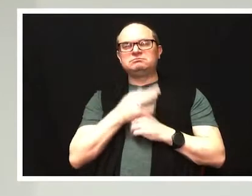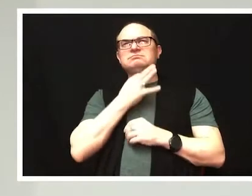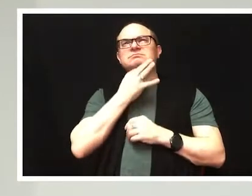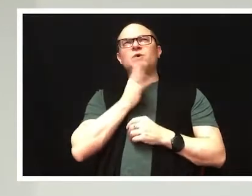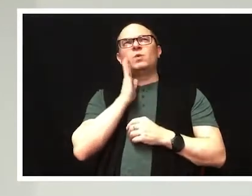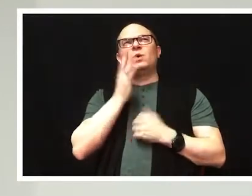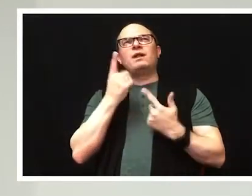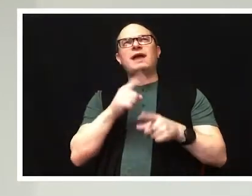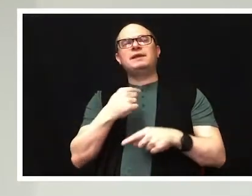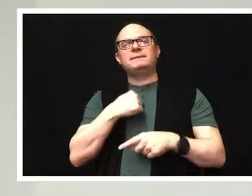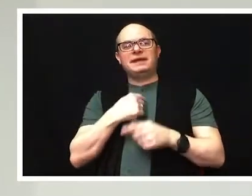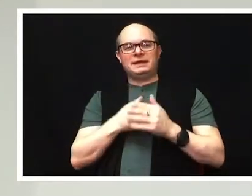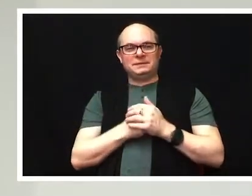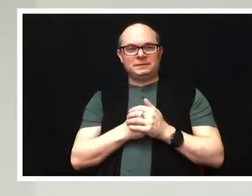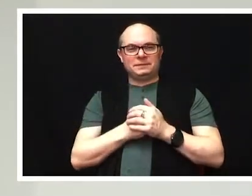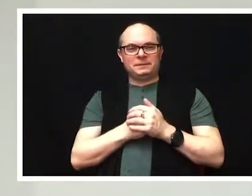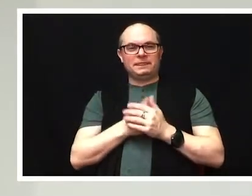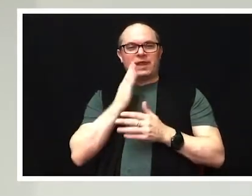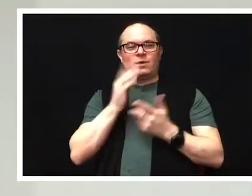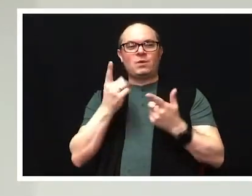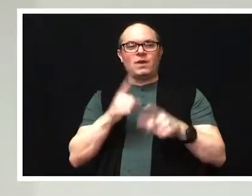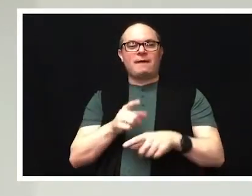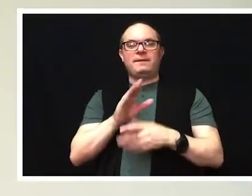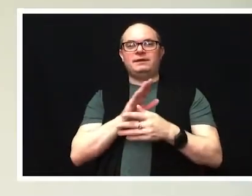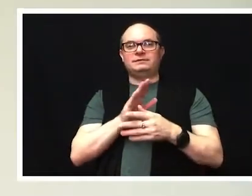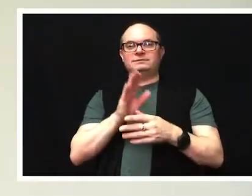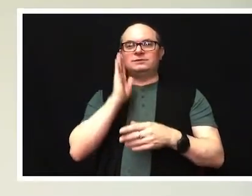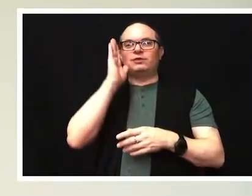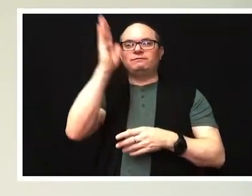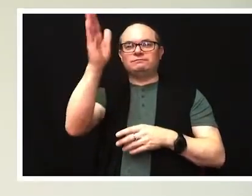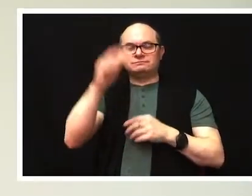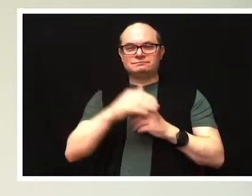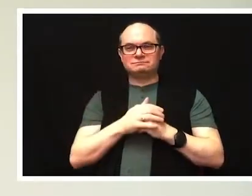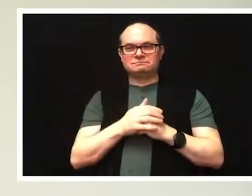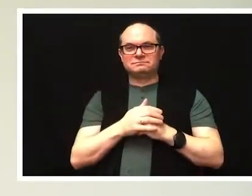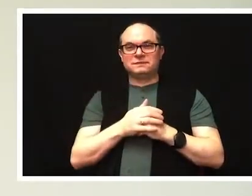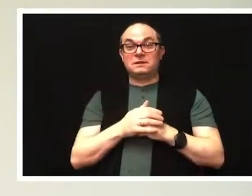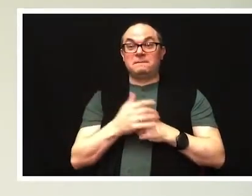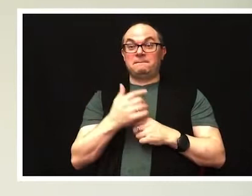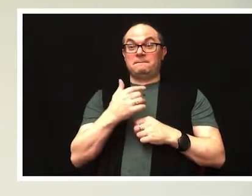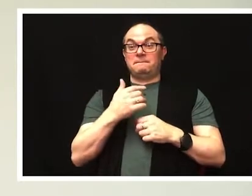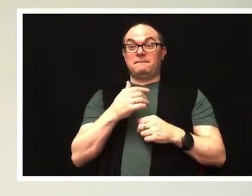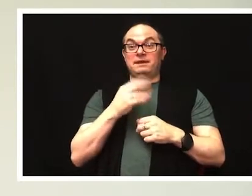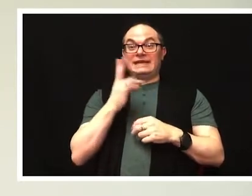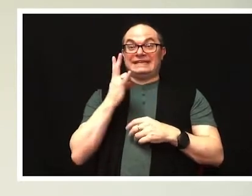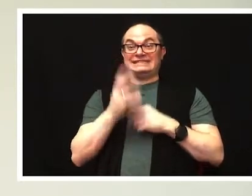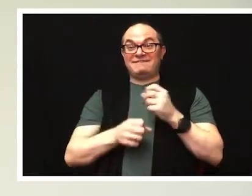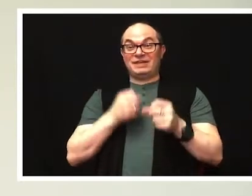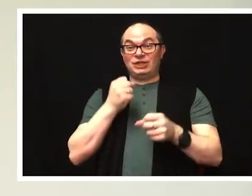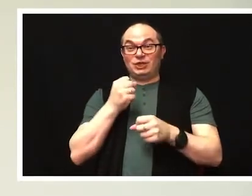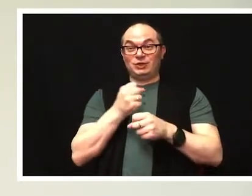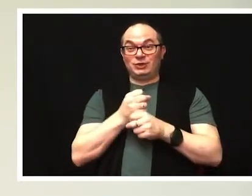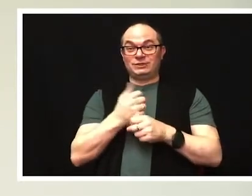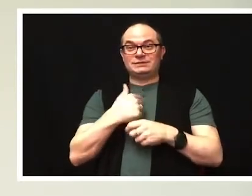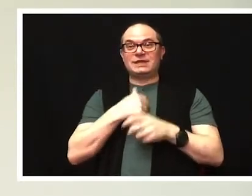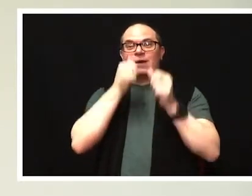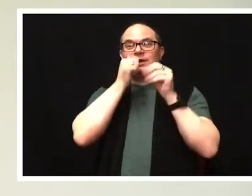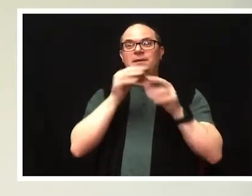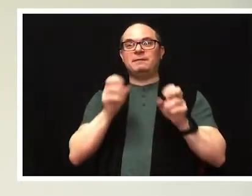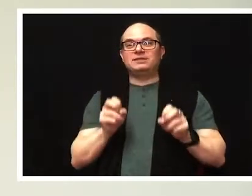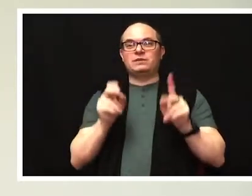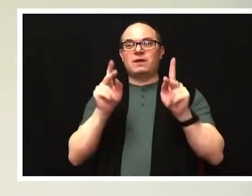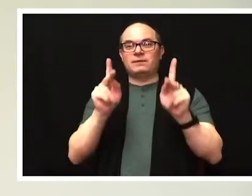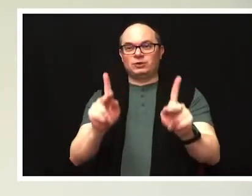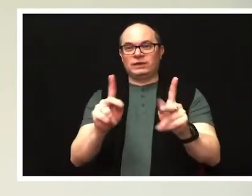was in store for me and what lied on the road ahead. But little did I know that in just 7 years, I would be blessed with